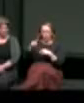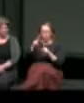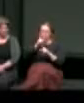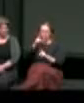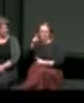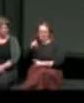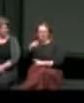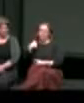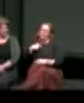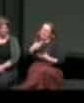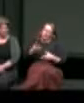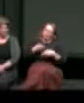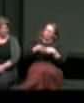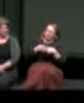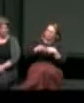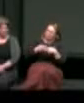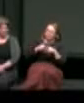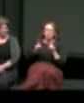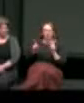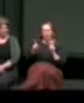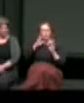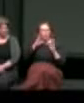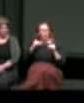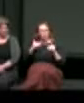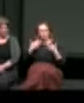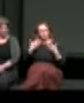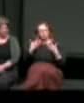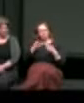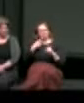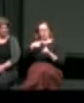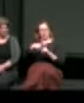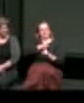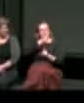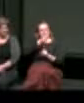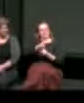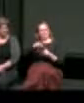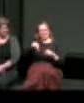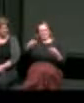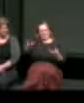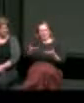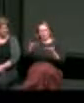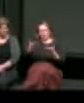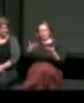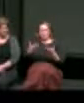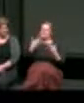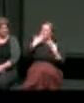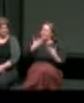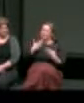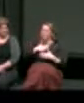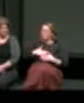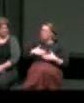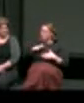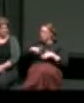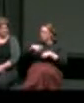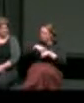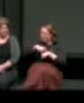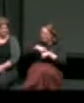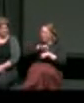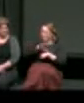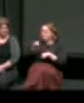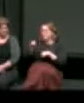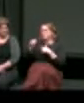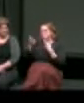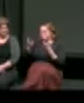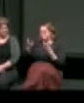only here for short term, but we hope to leave an impact while we're here and as we're gone. So thank you. I appreciate the time,